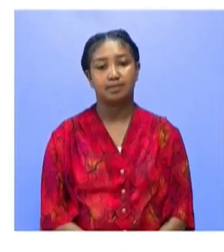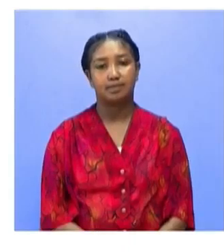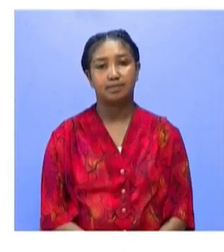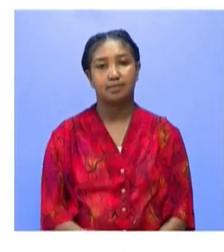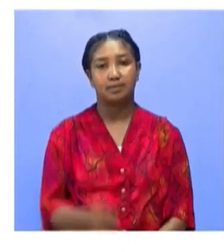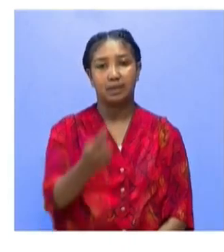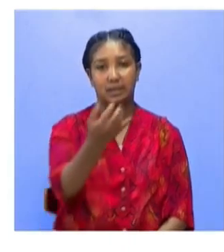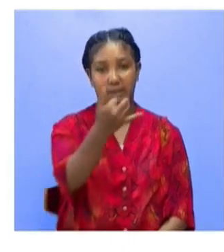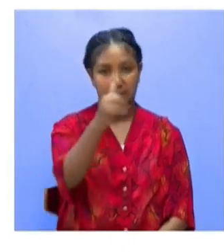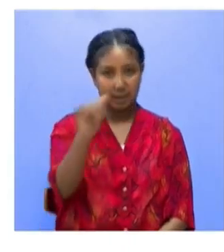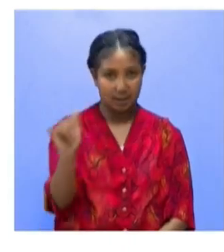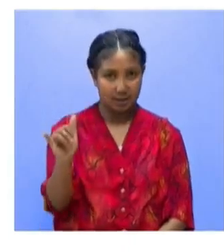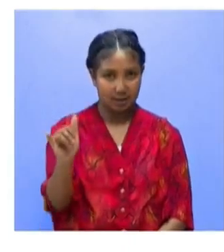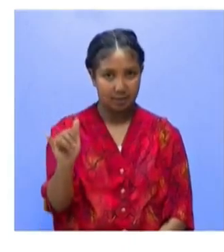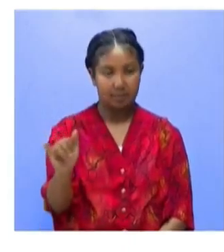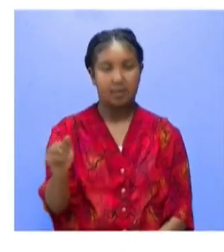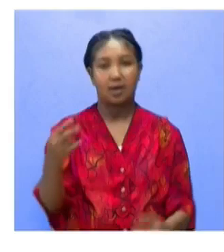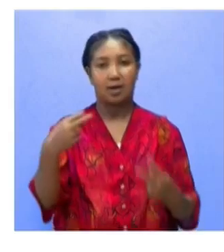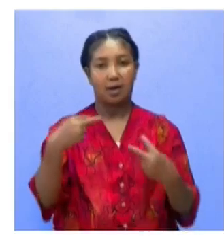They